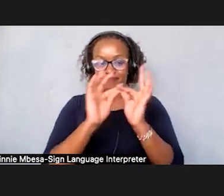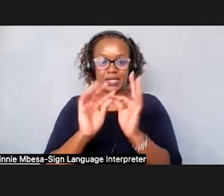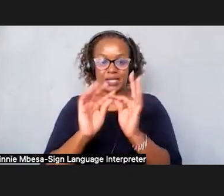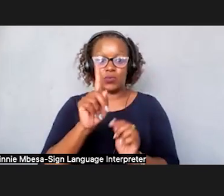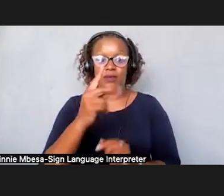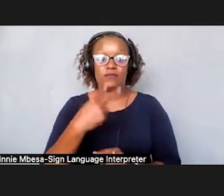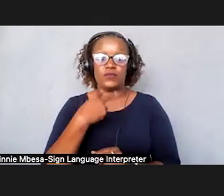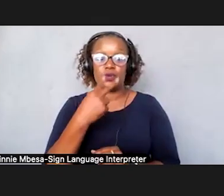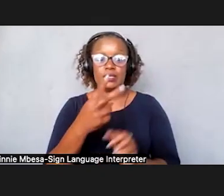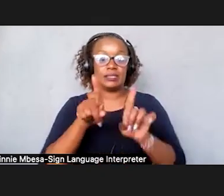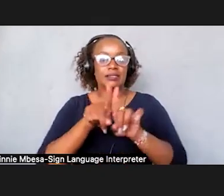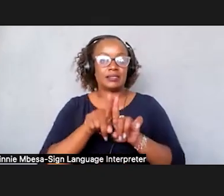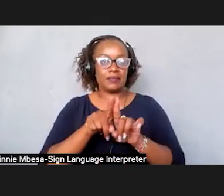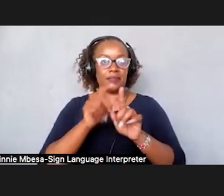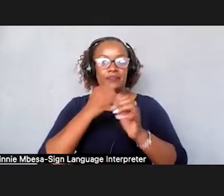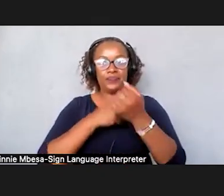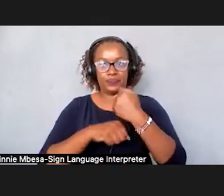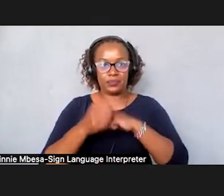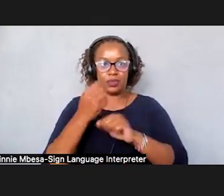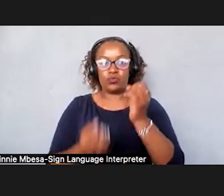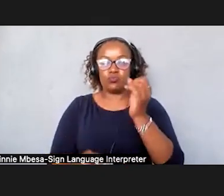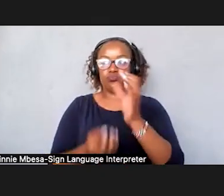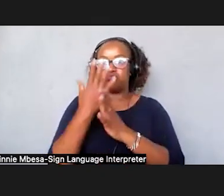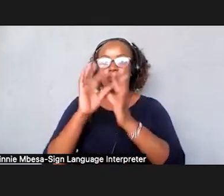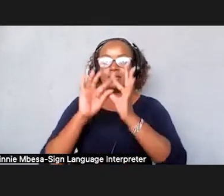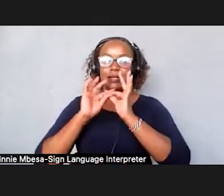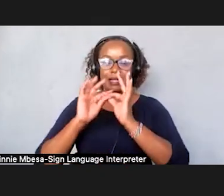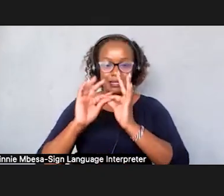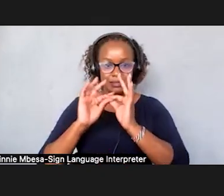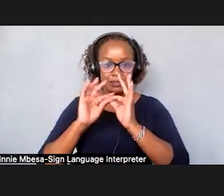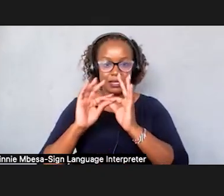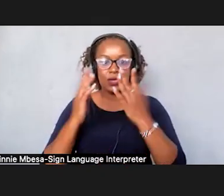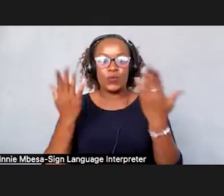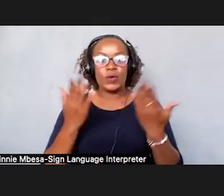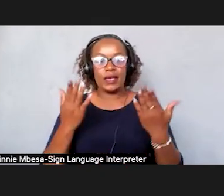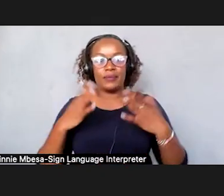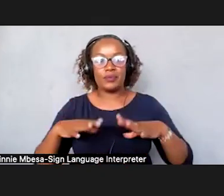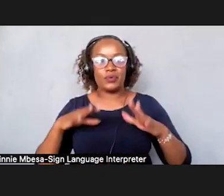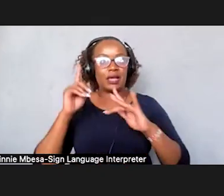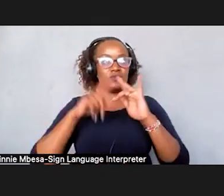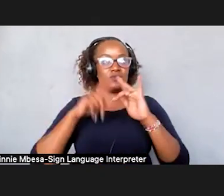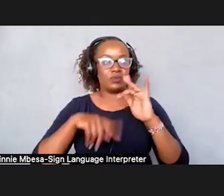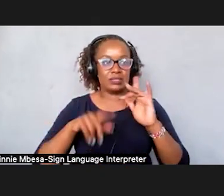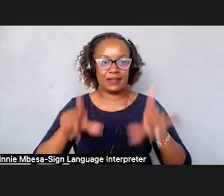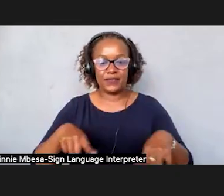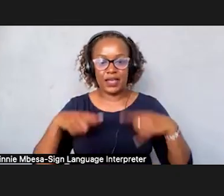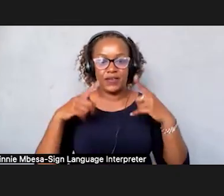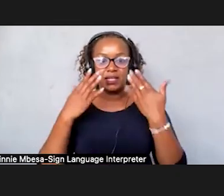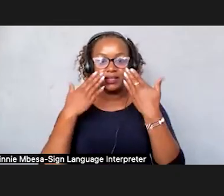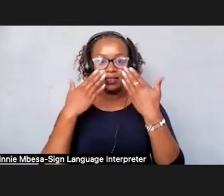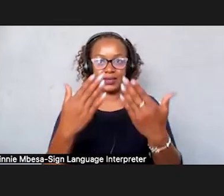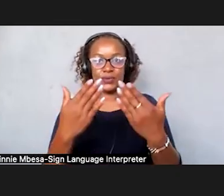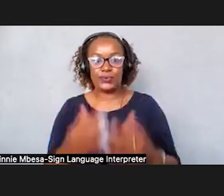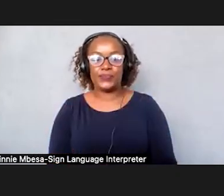to create a culture where the practice simply cannot survive. Thank you. Thank you so much. Thank